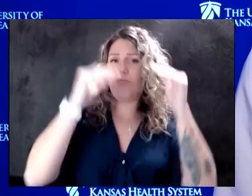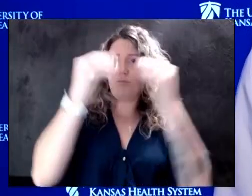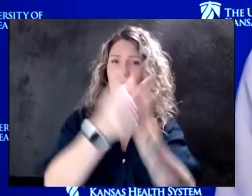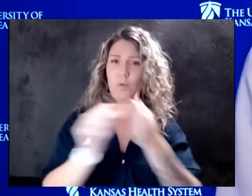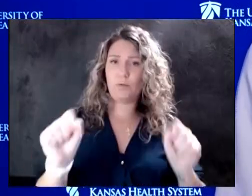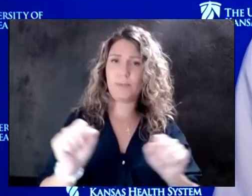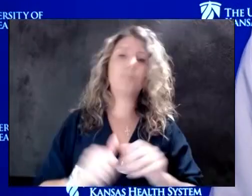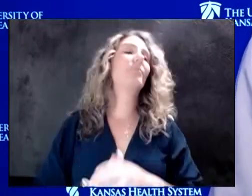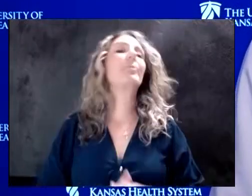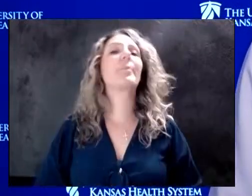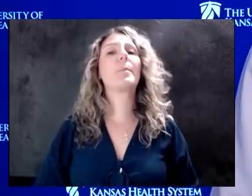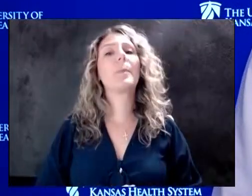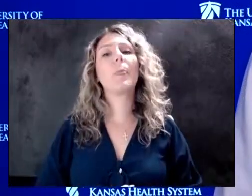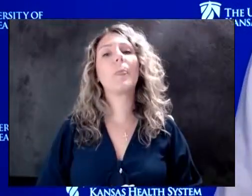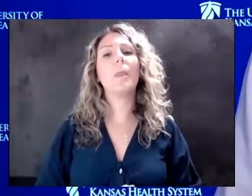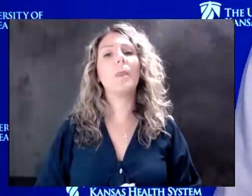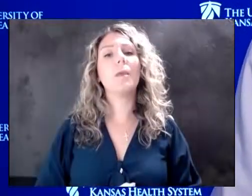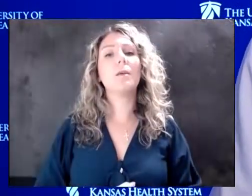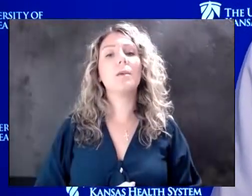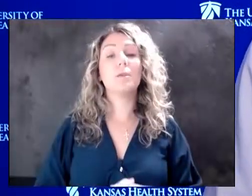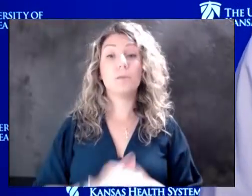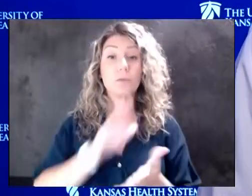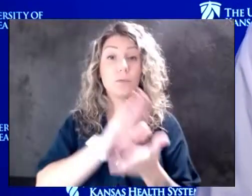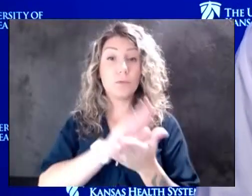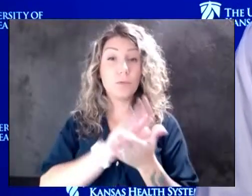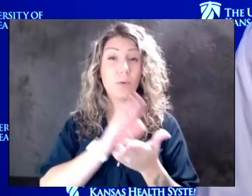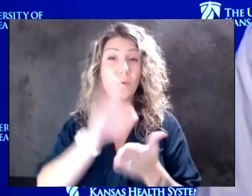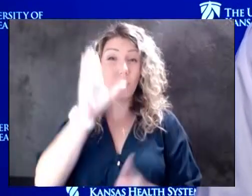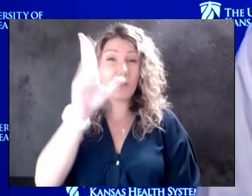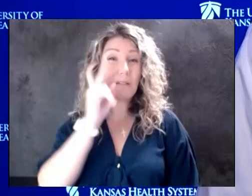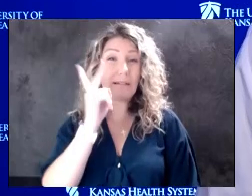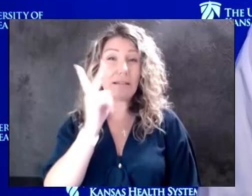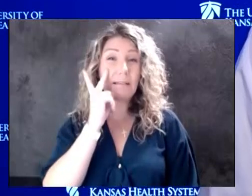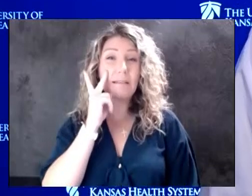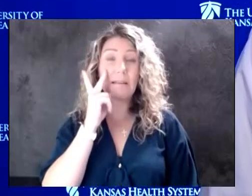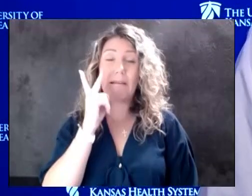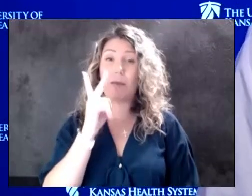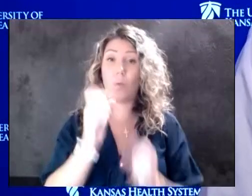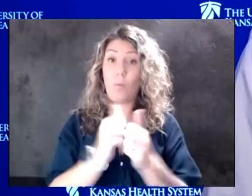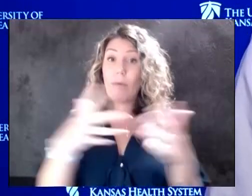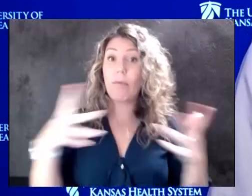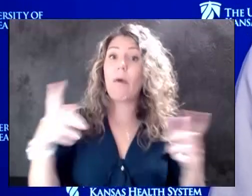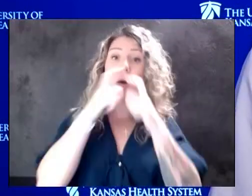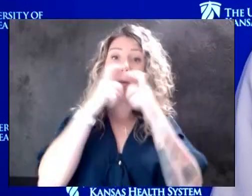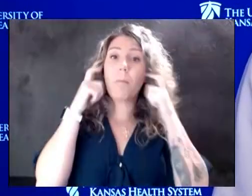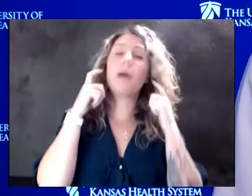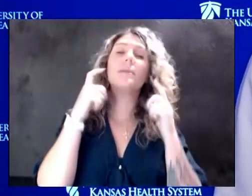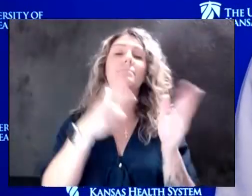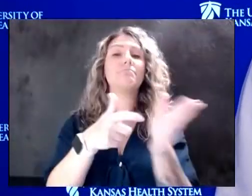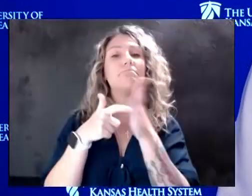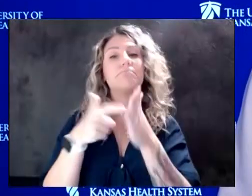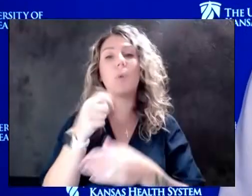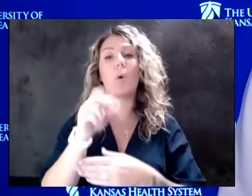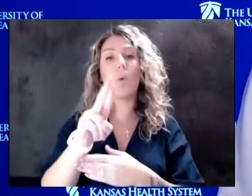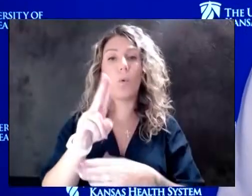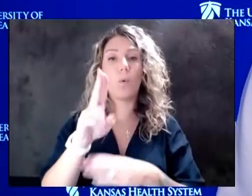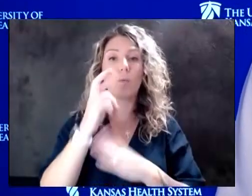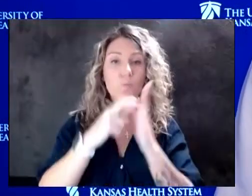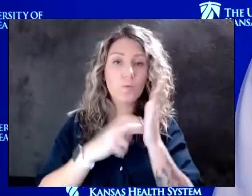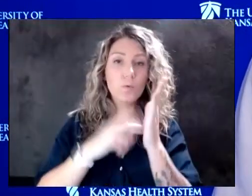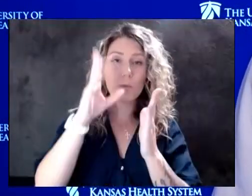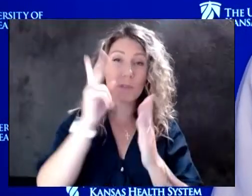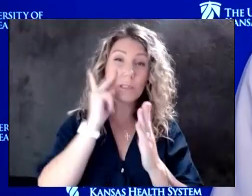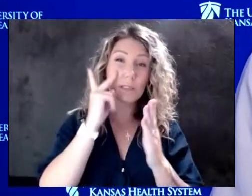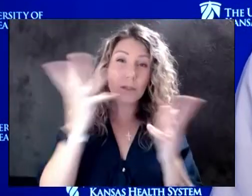see when those schools that don't have masking mandates or have masking rules in place, we will see what happens with those. Obviously, we've